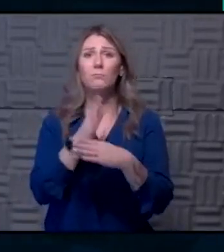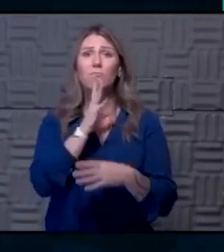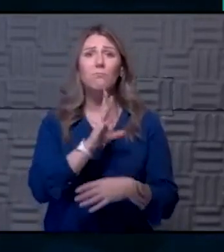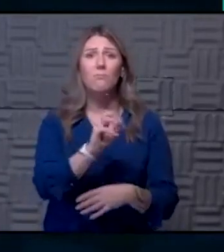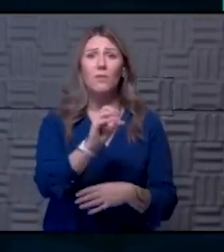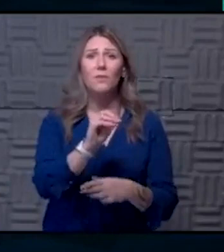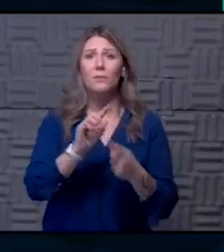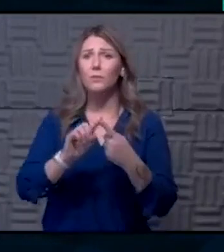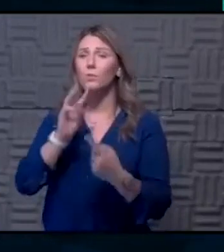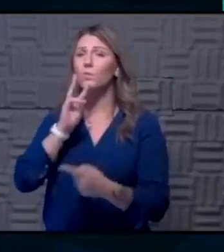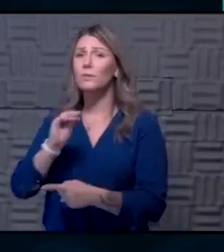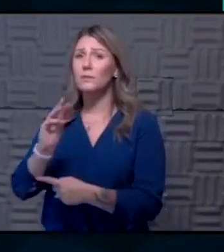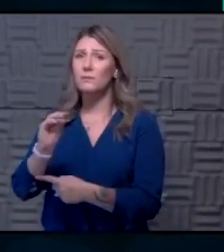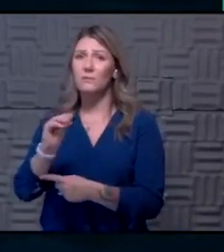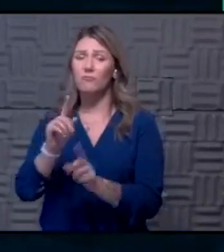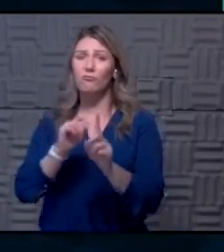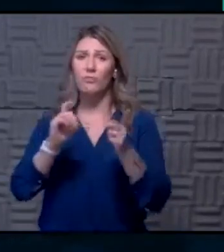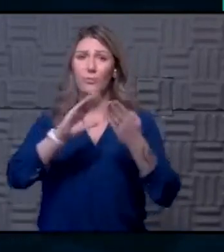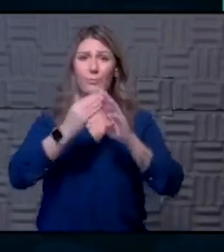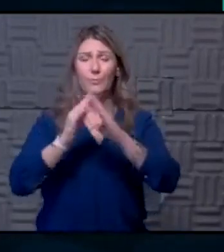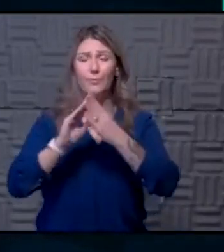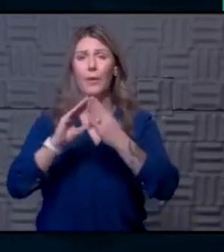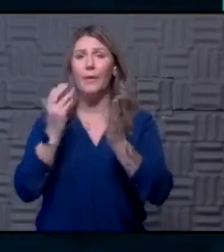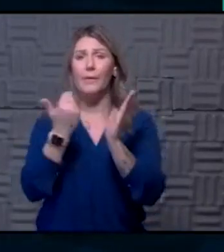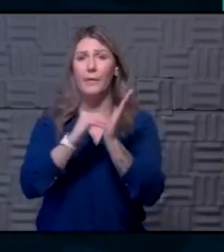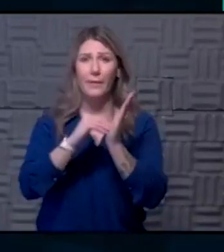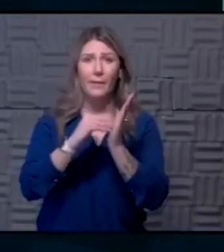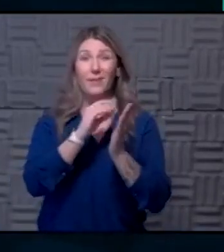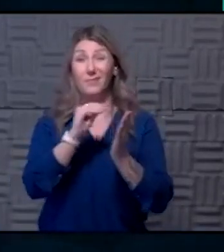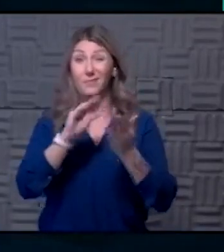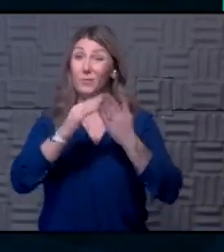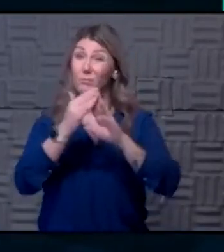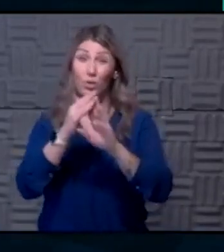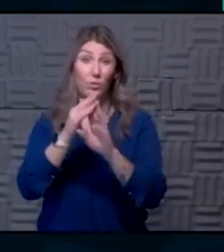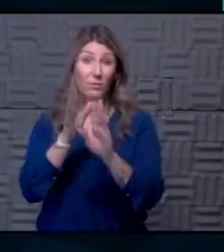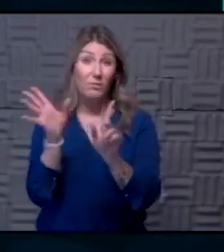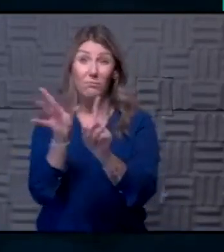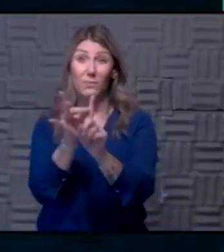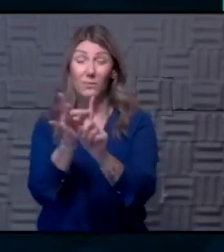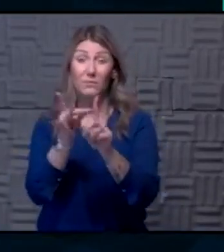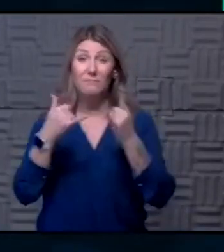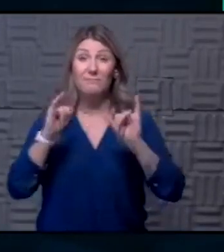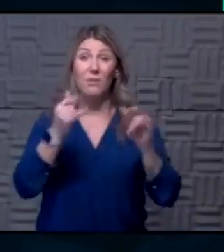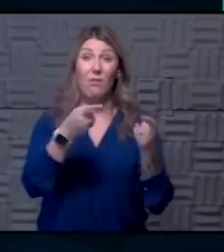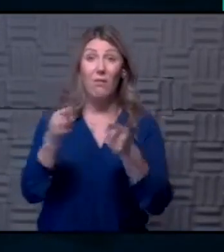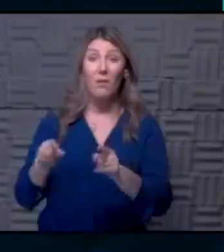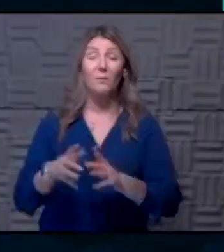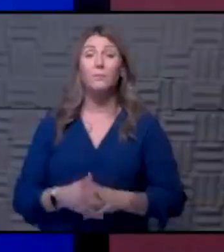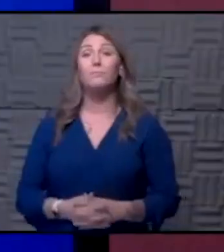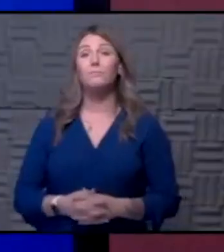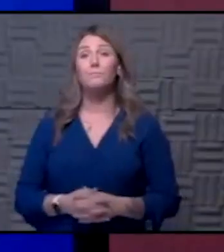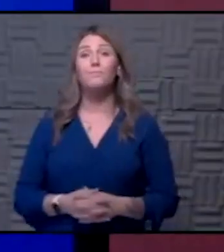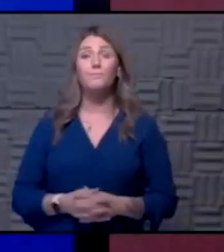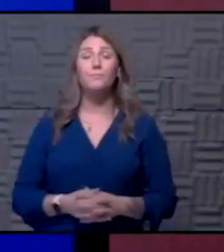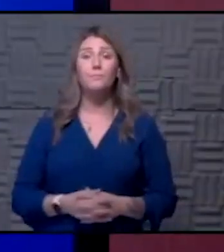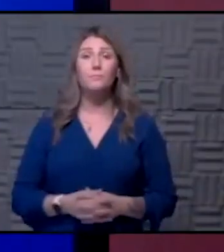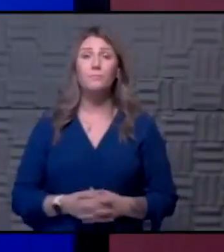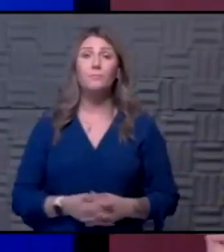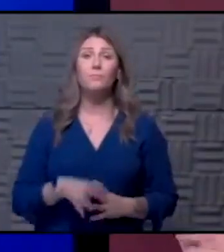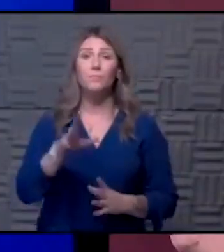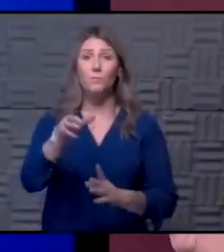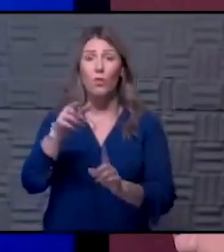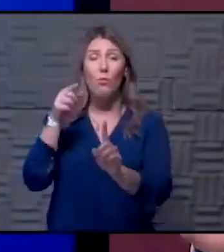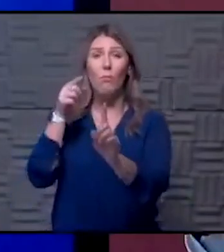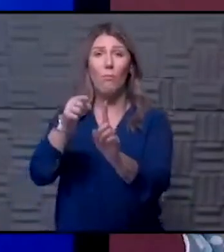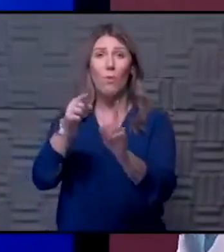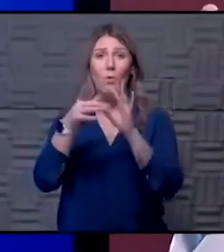50 to 60 from the community. And again, community exposure, it's still going on. Yeah, I think that your point about